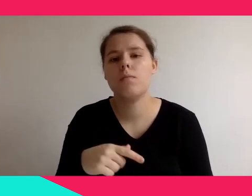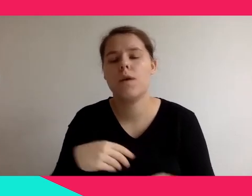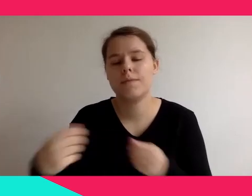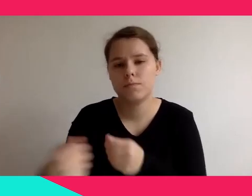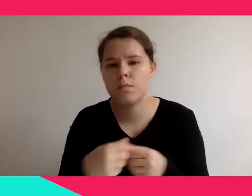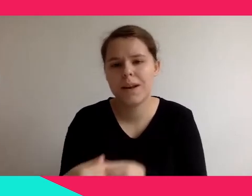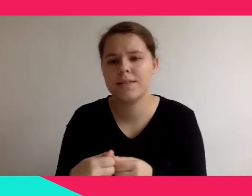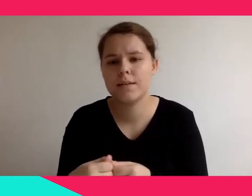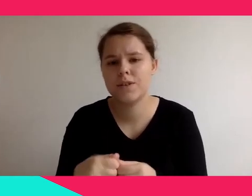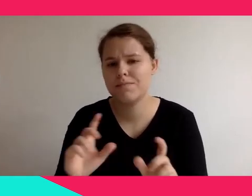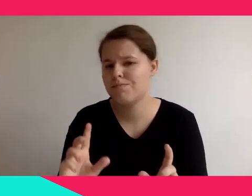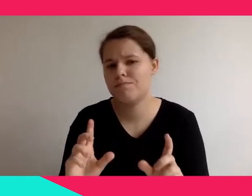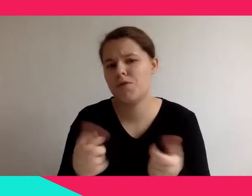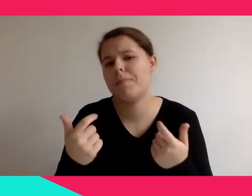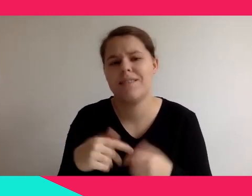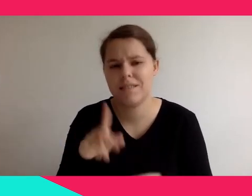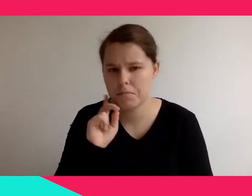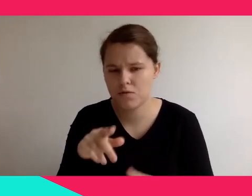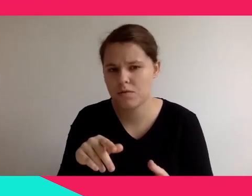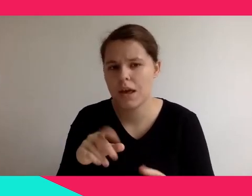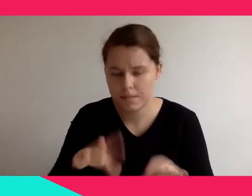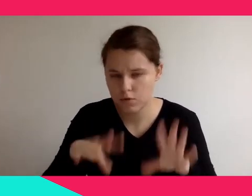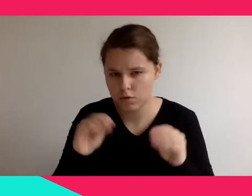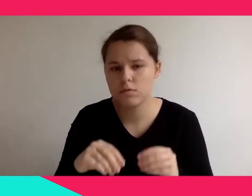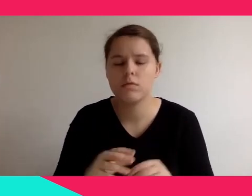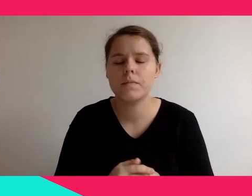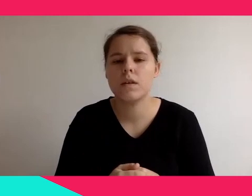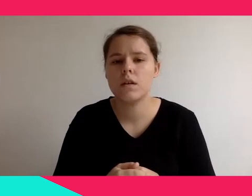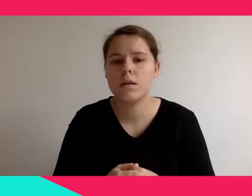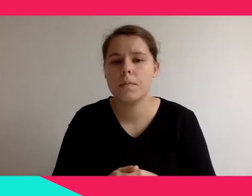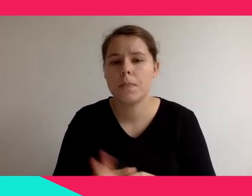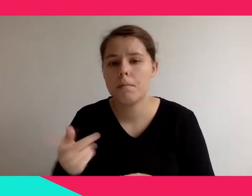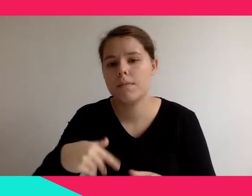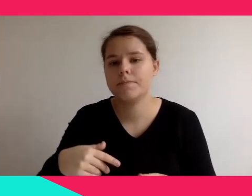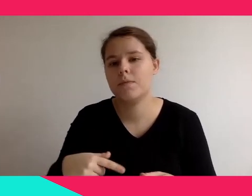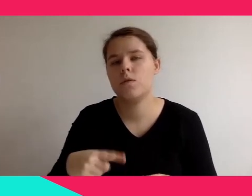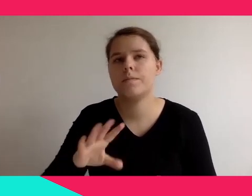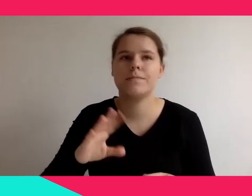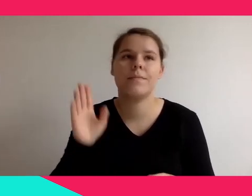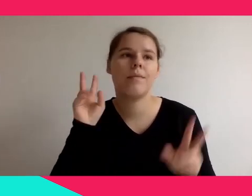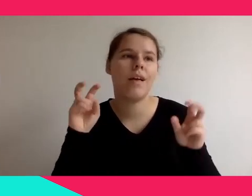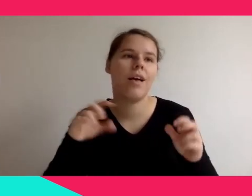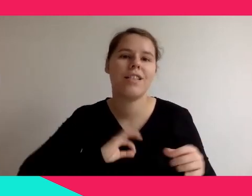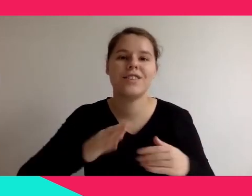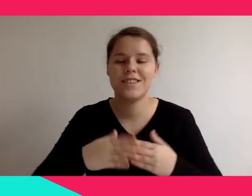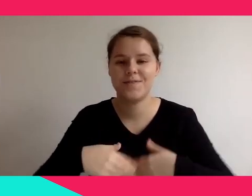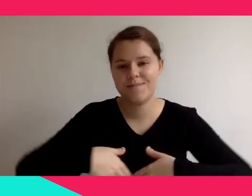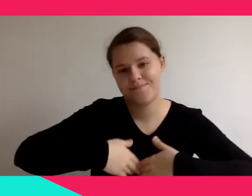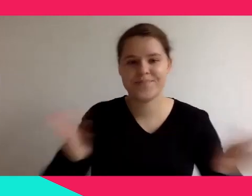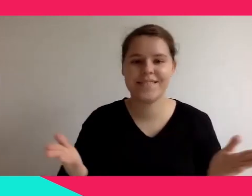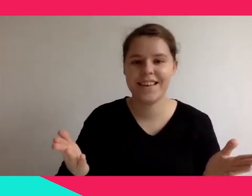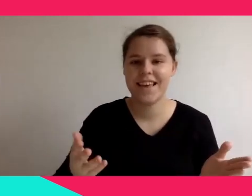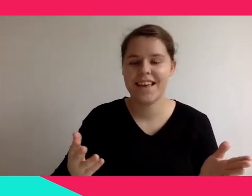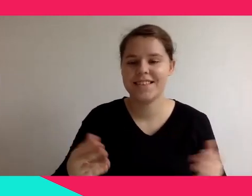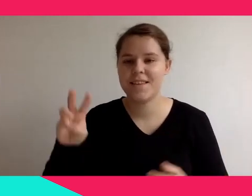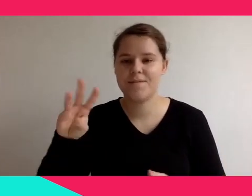and we wanted to share everything with Wikimedia, but we didn't know so much about